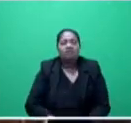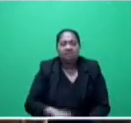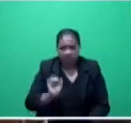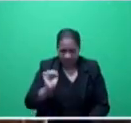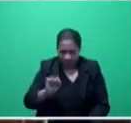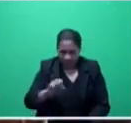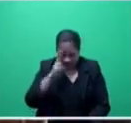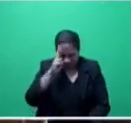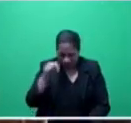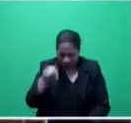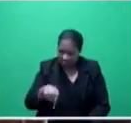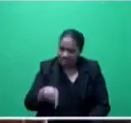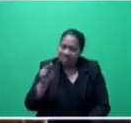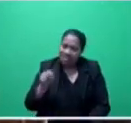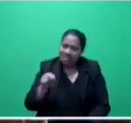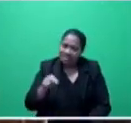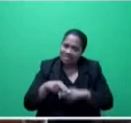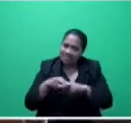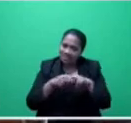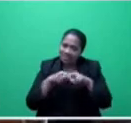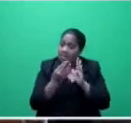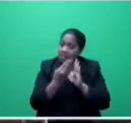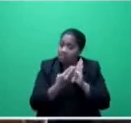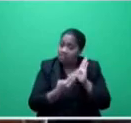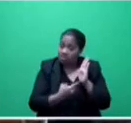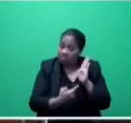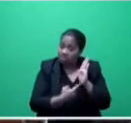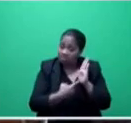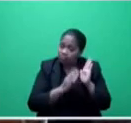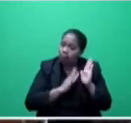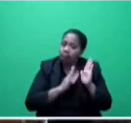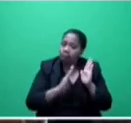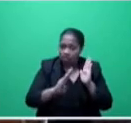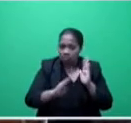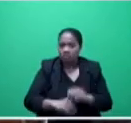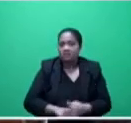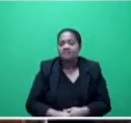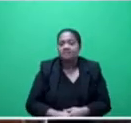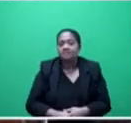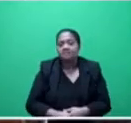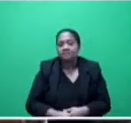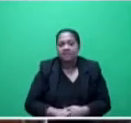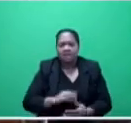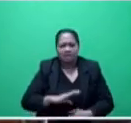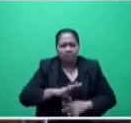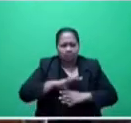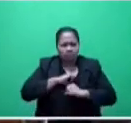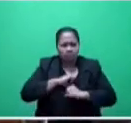is what Fiji needs. A budget that is bold and courageous from our